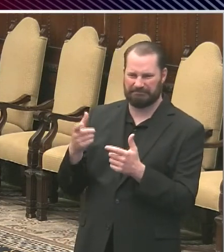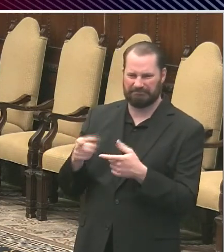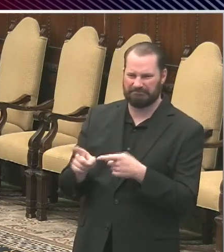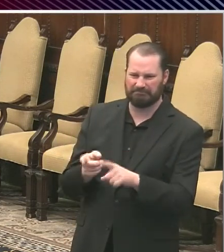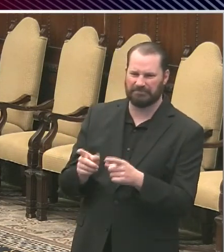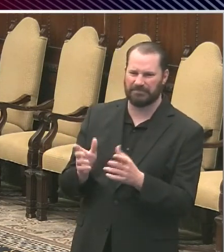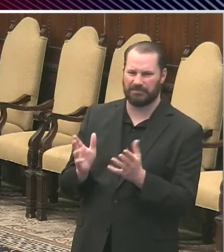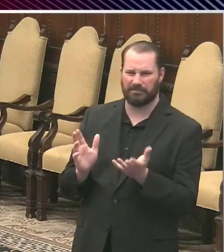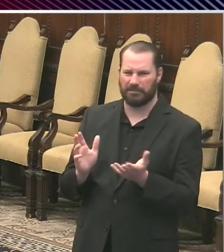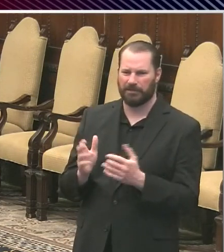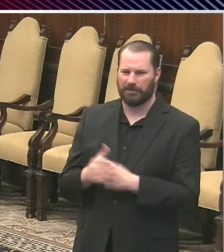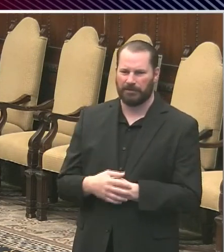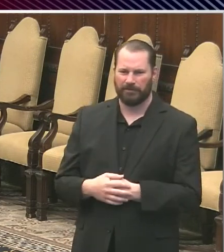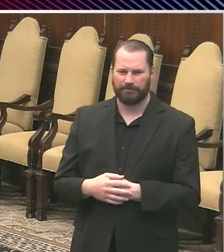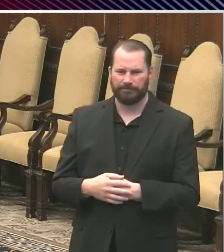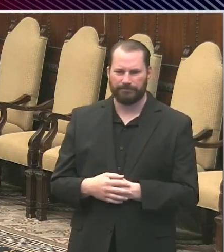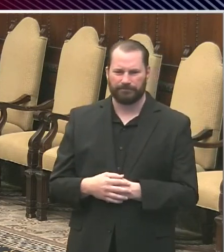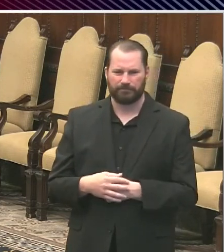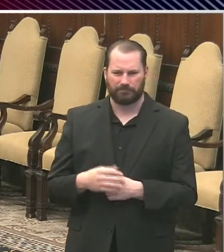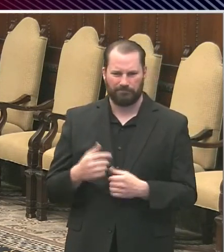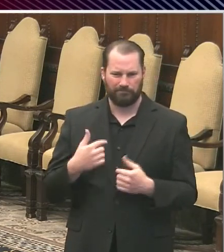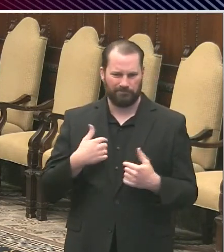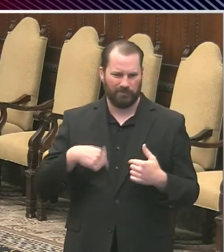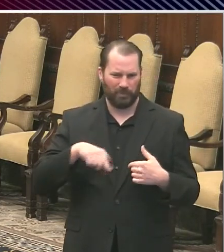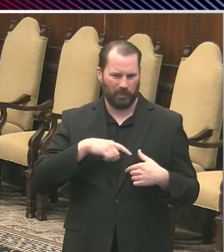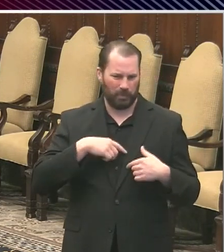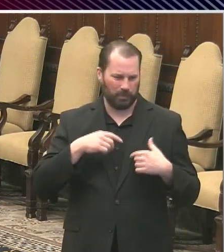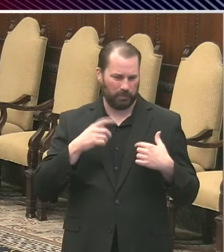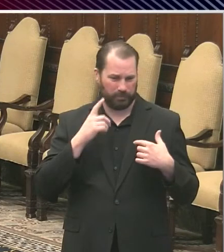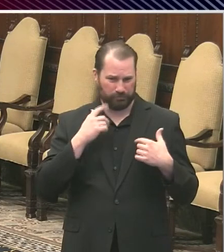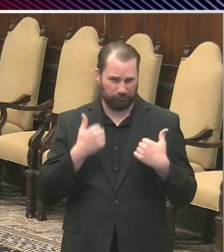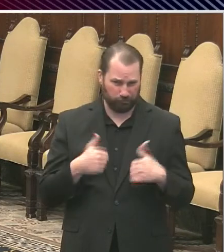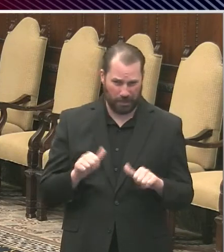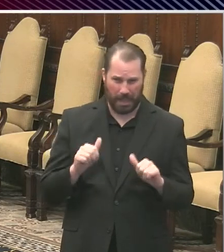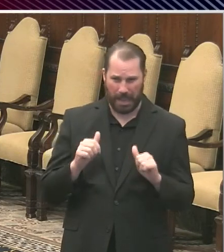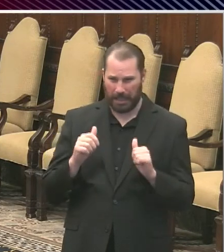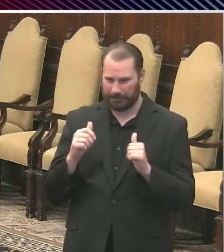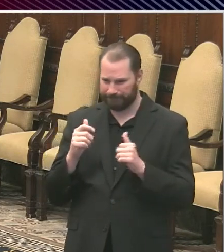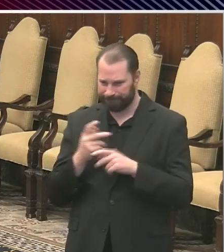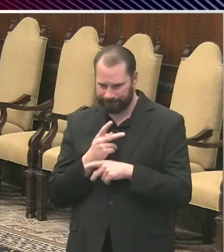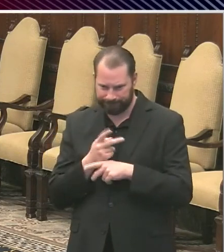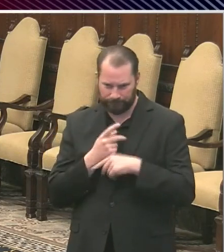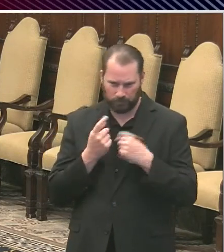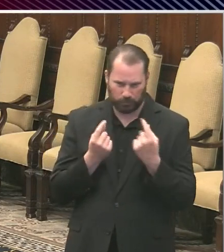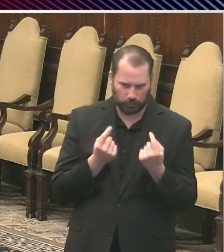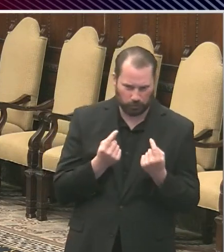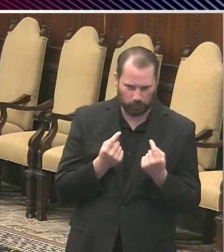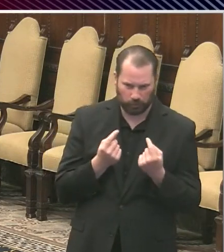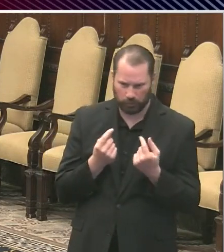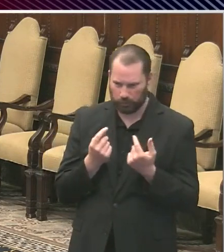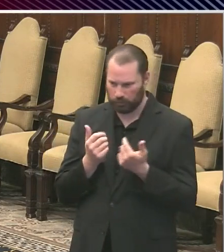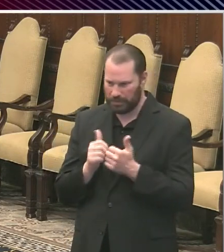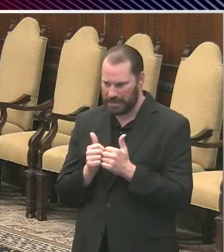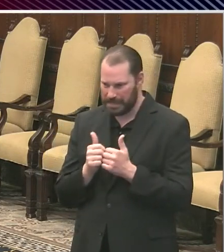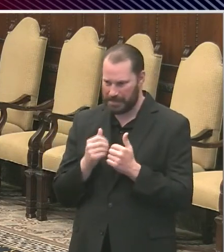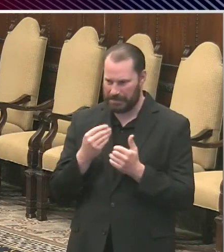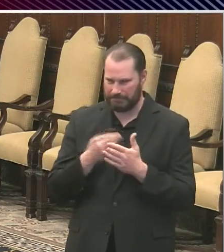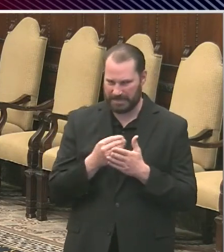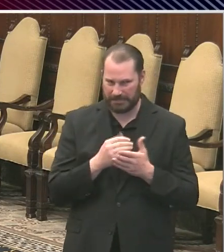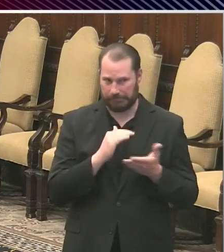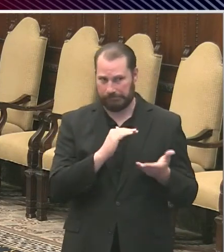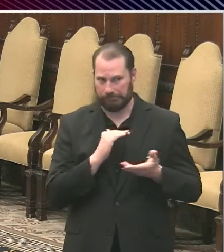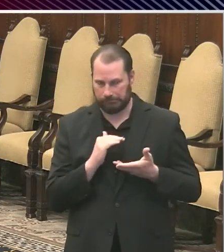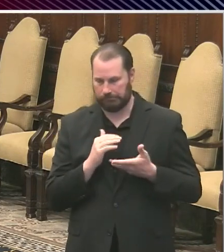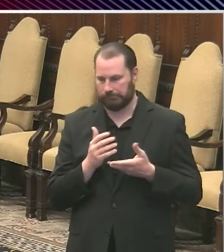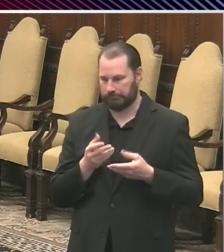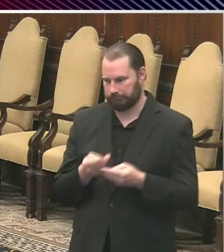might be able to be done in one of the next rounds of help coming from the federal government. Bueno, yo quiero decir